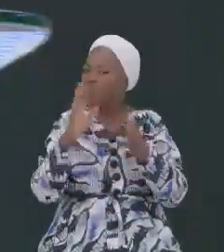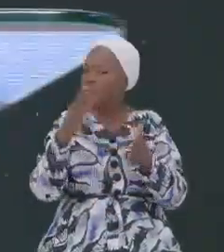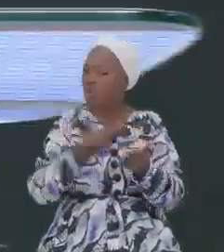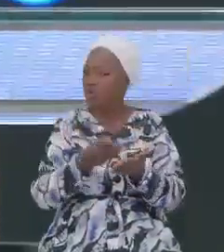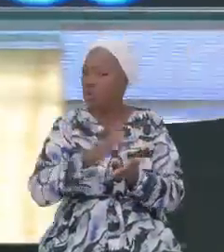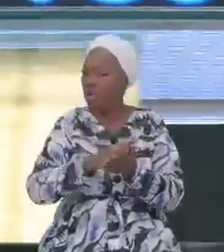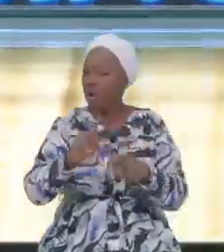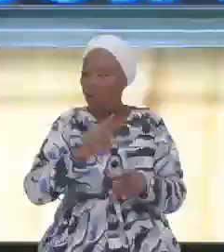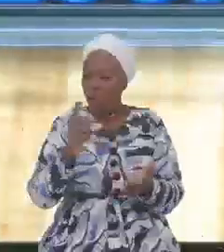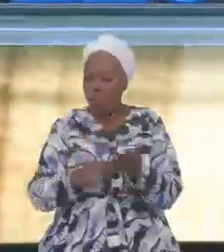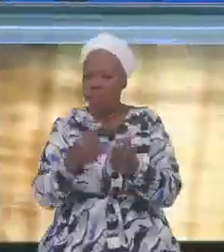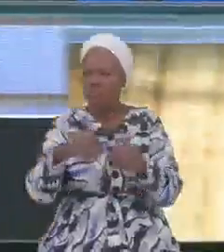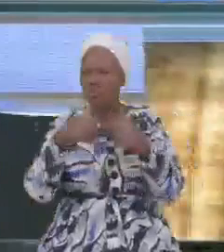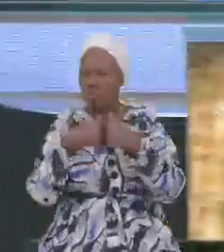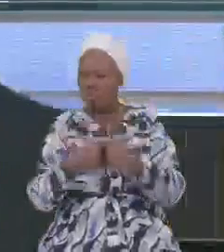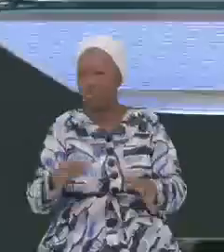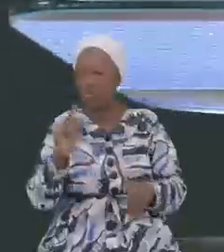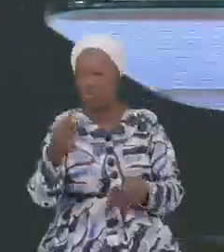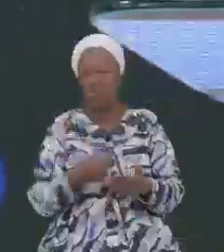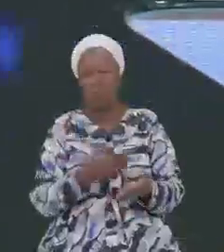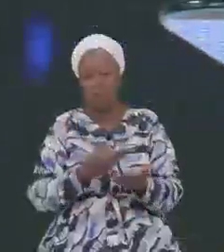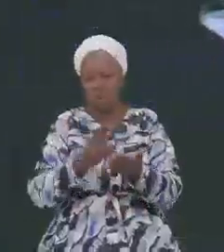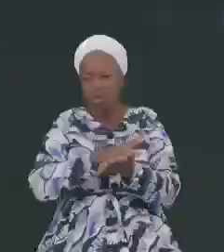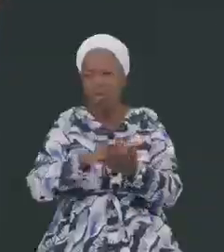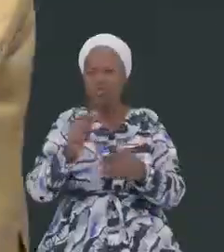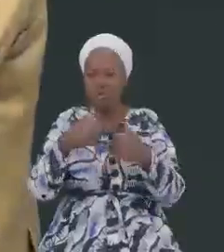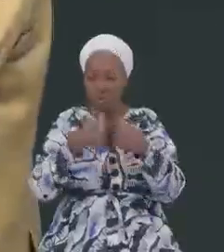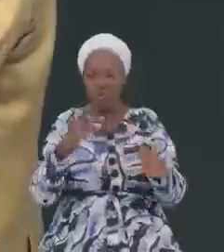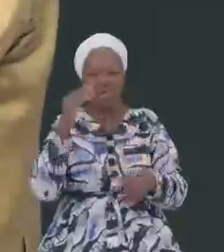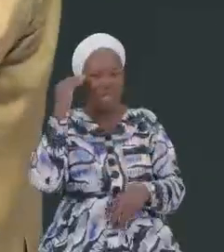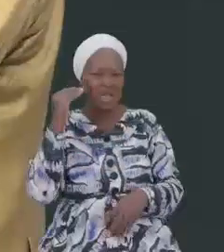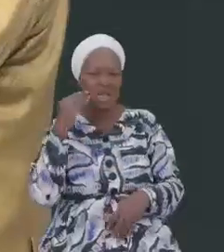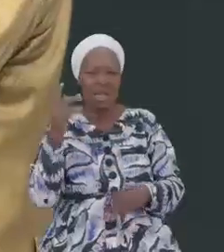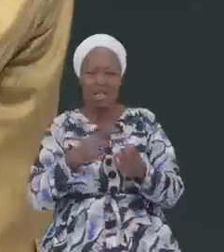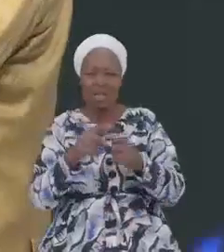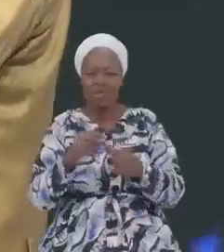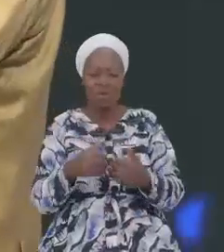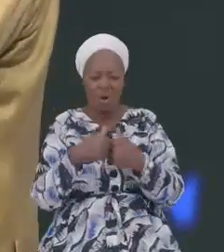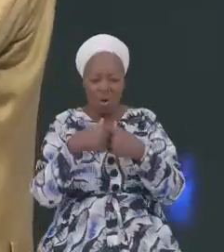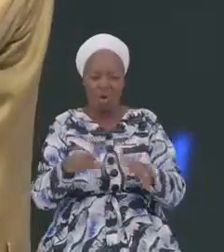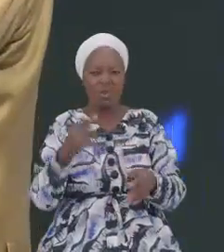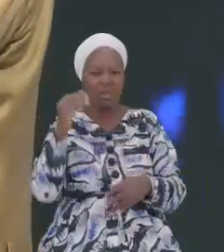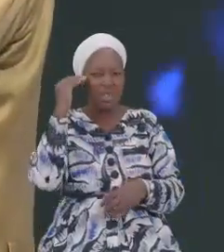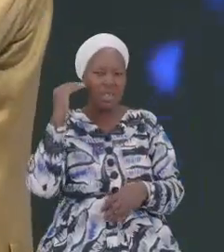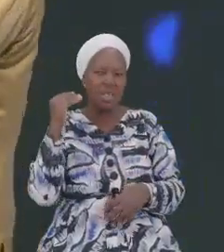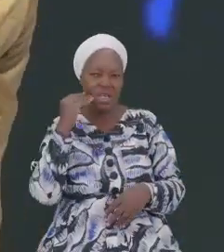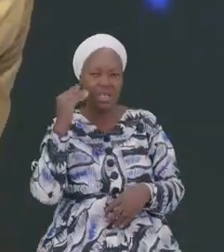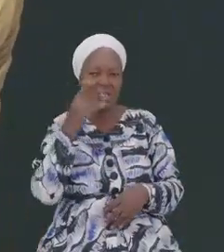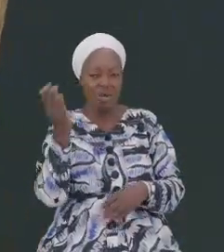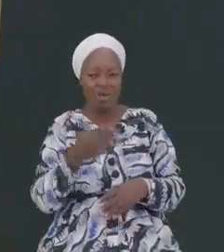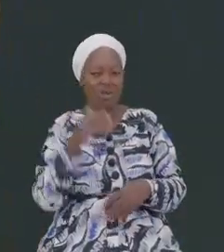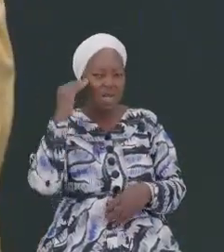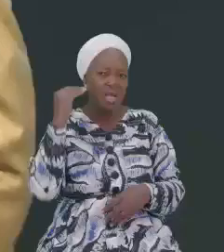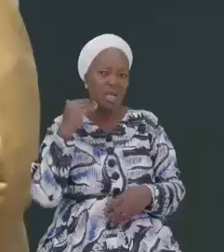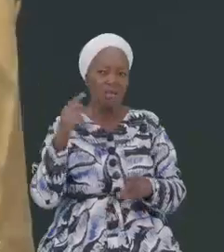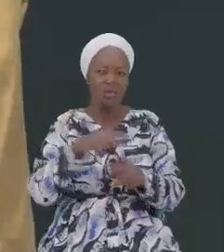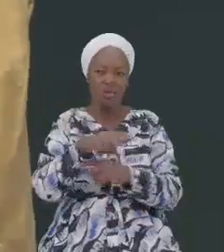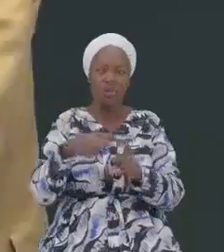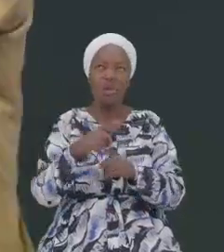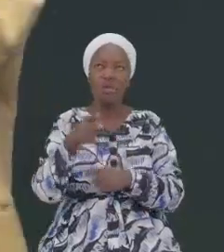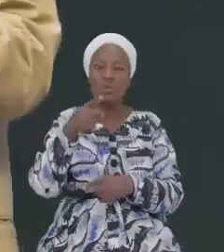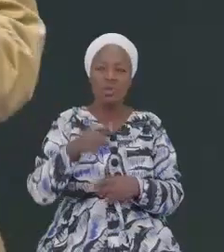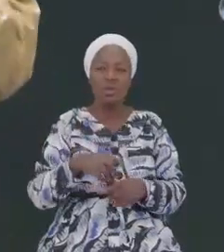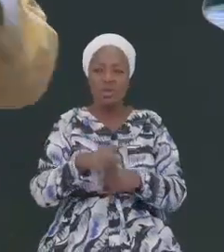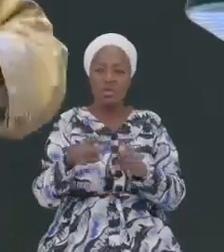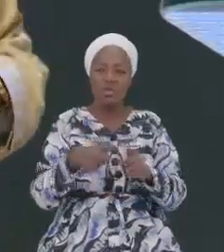your holiness, you've lost the head. And you've lost the edge, the cutting edge, where God is